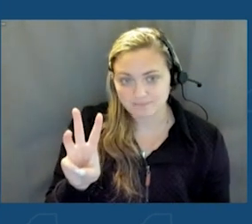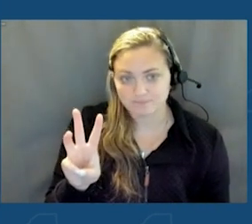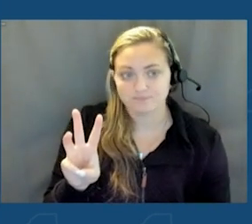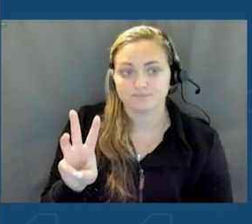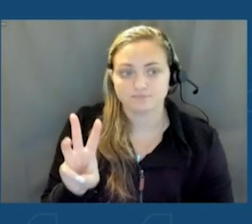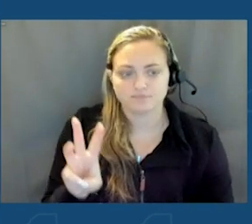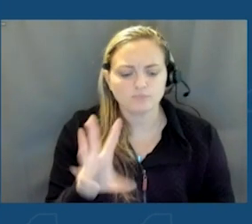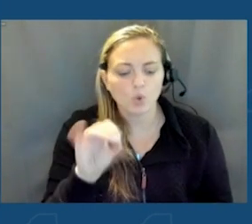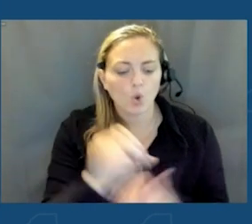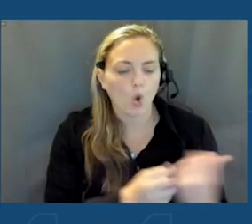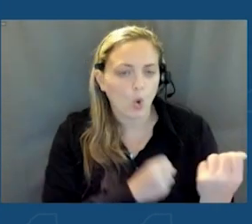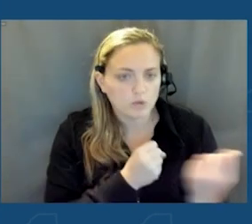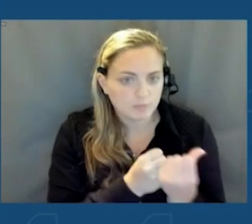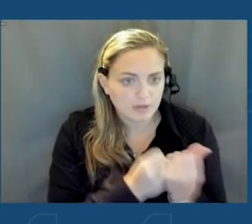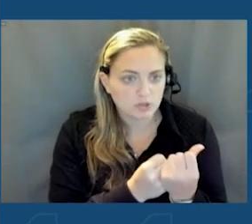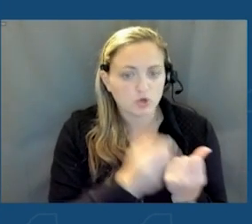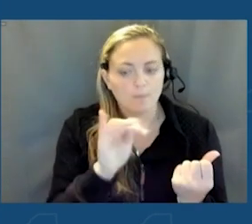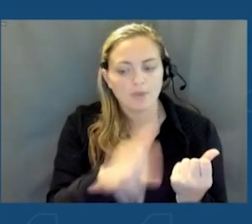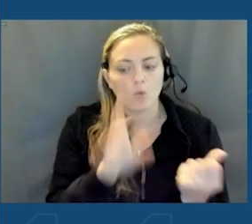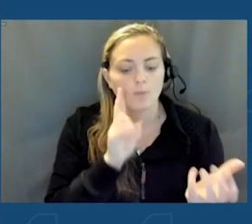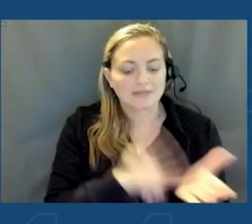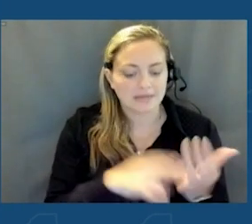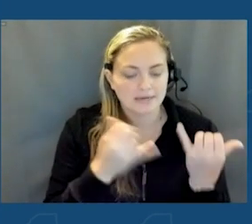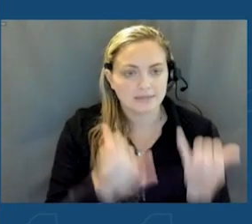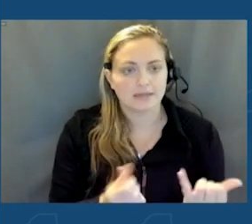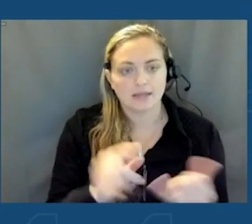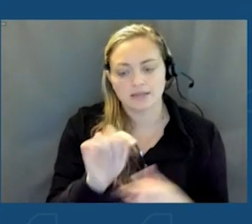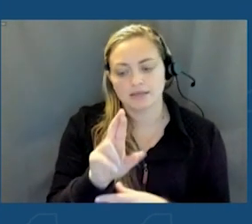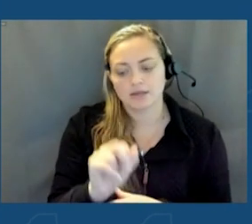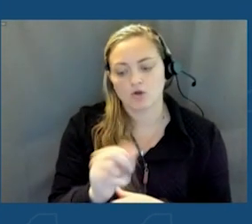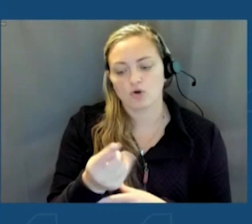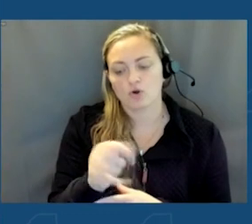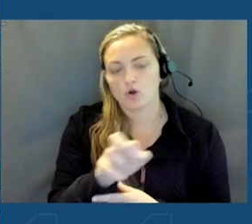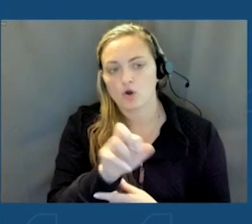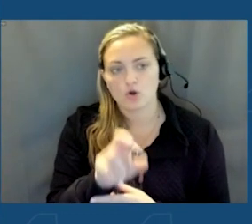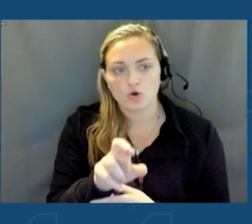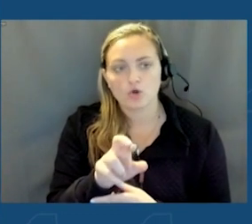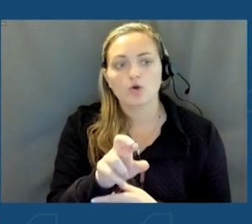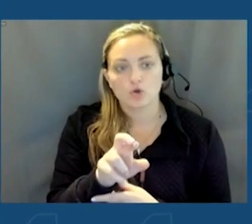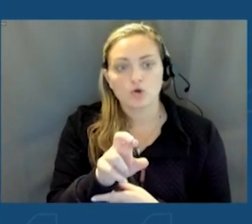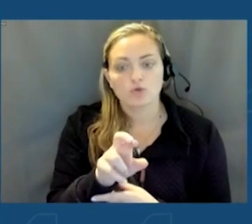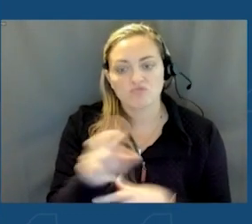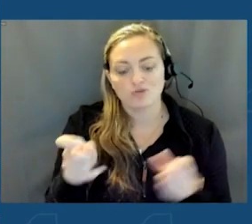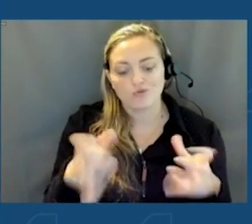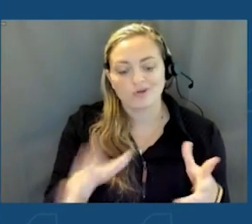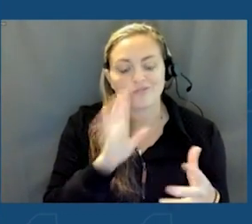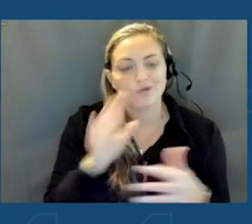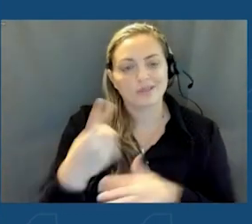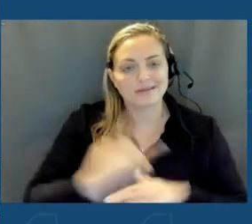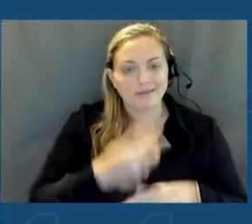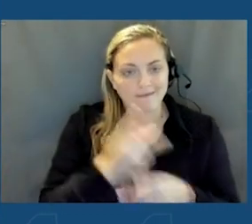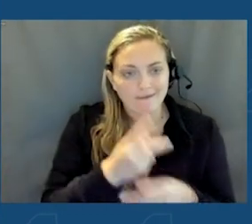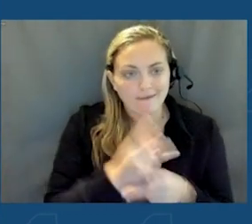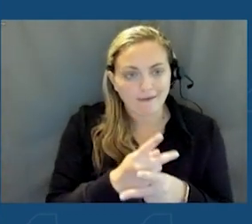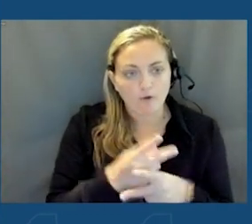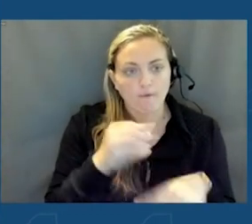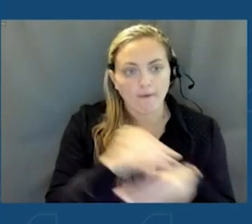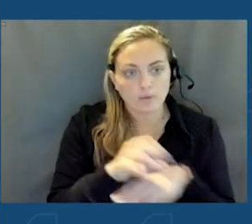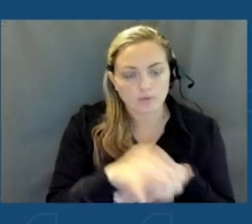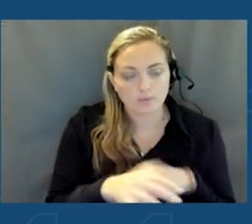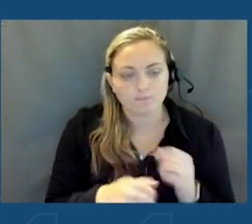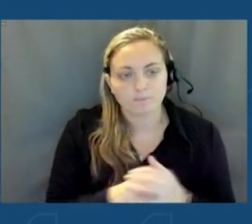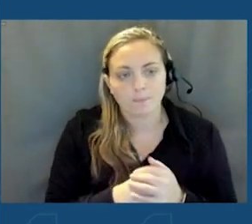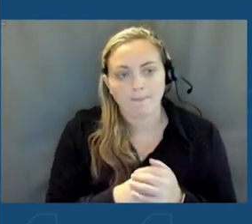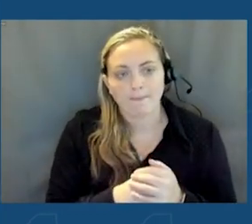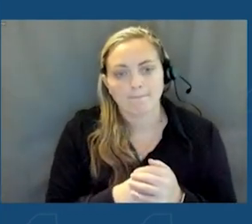co-sponsor of a bill that we'll be signing here today. Tara Gardner, the Executive Director of the Daycare Council. Important work you'll be hearing from her. As well